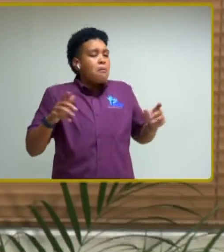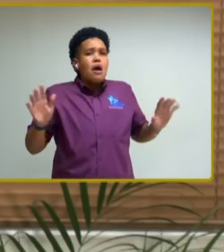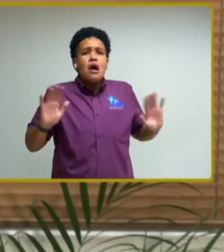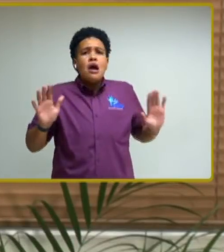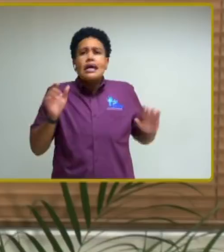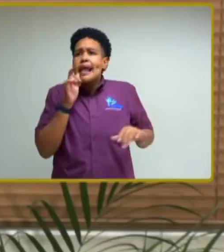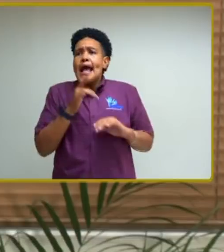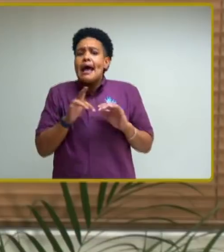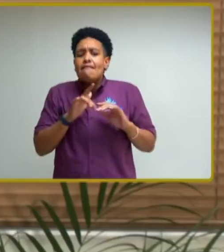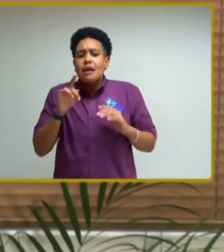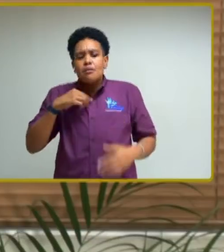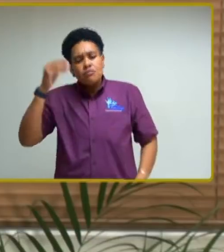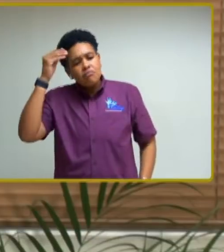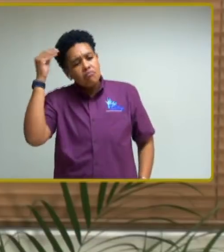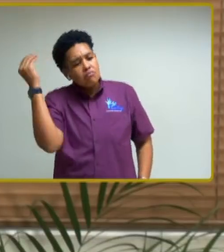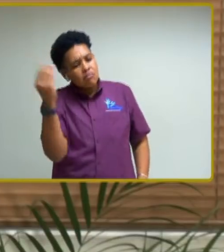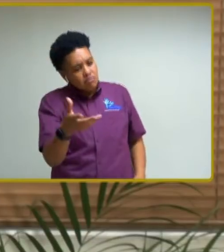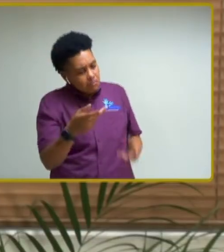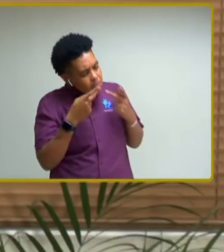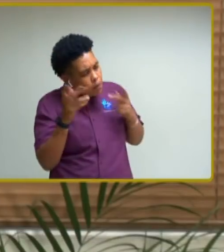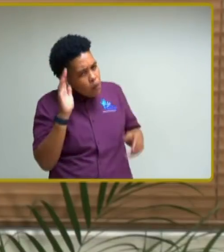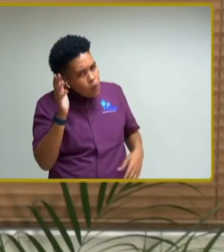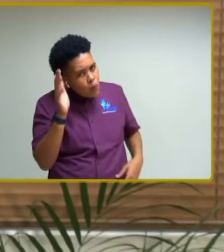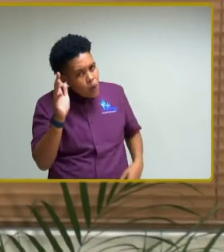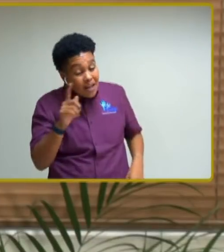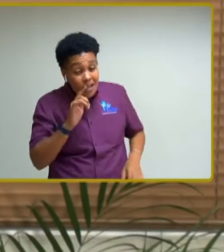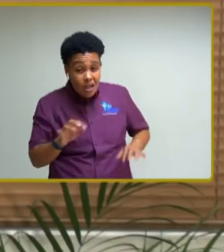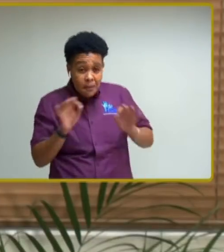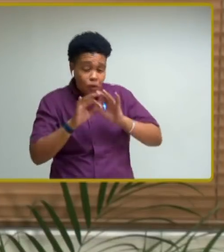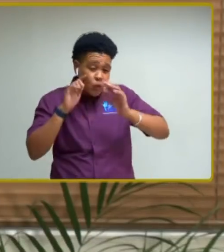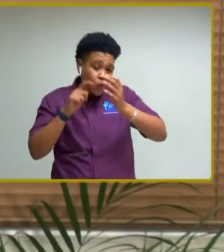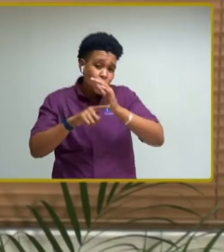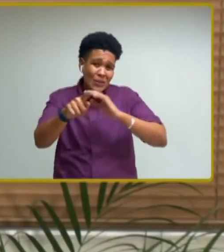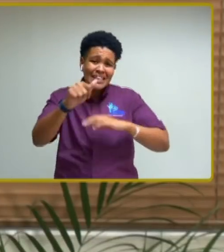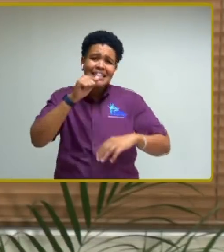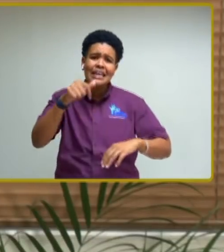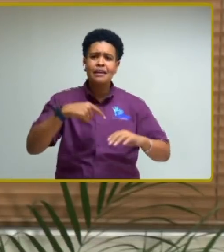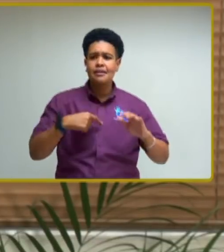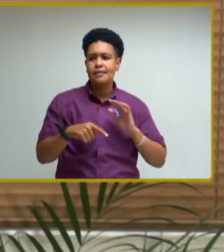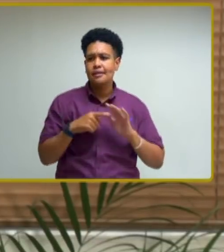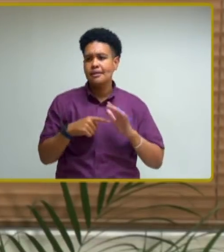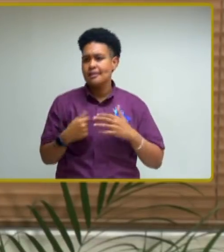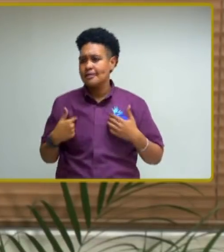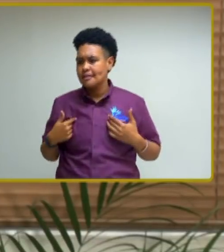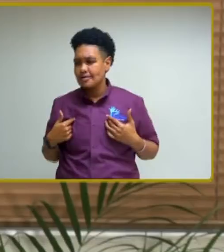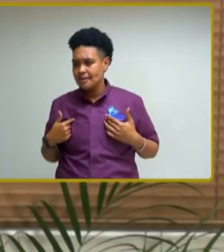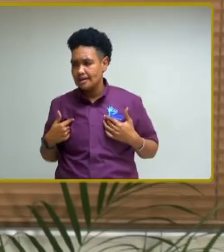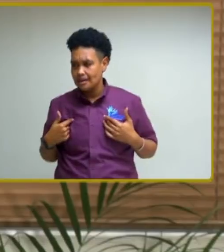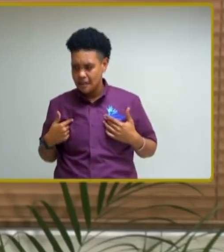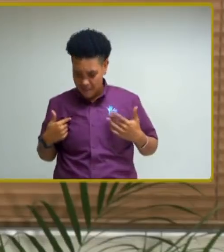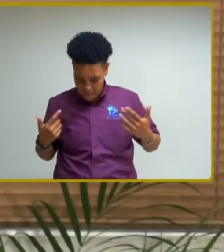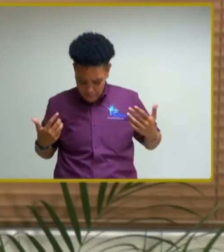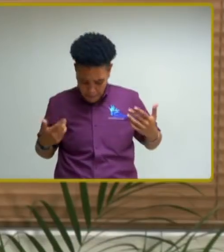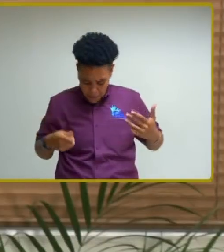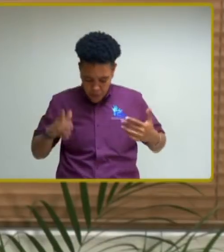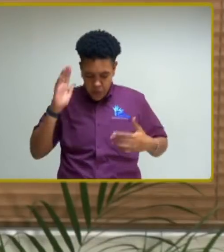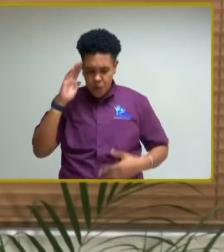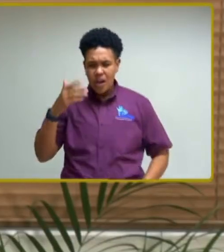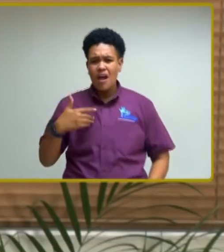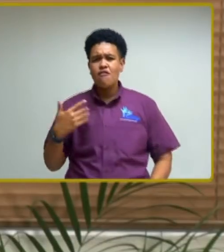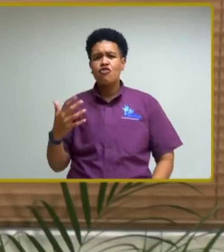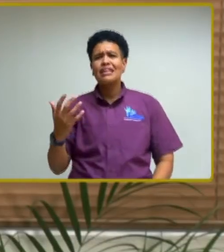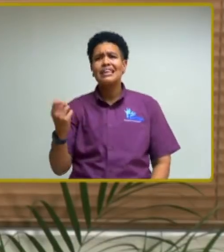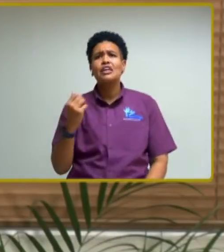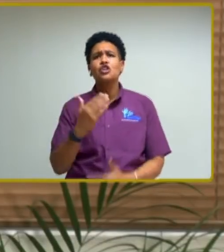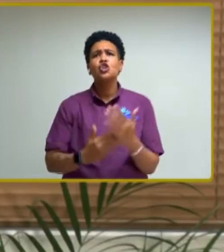make it known to the public. What is important to note, though, is that you are not at a disadvantage. You would have already gained